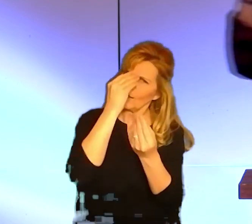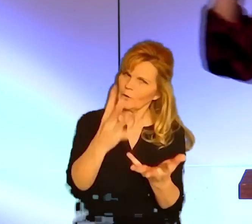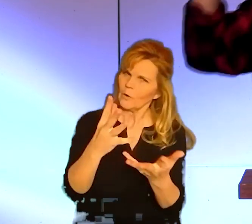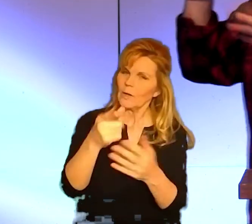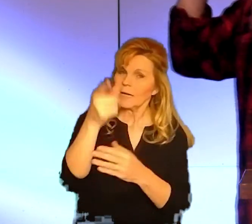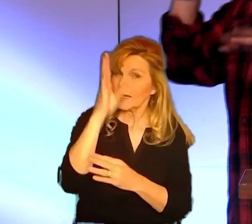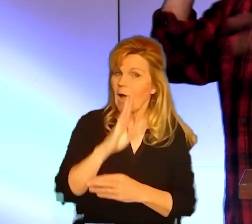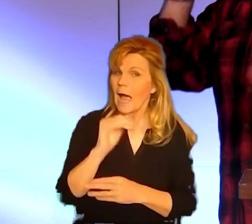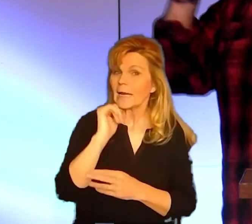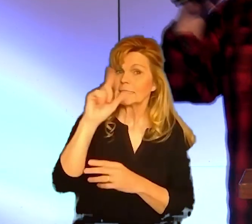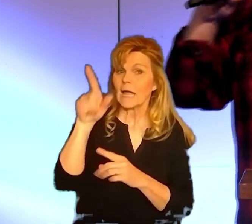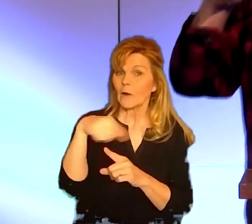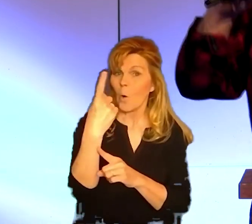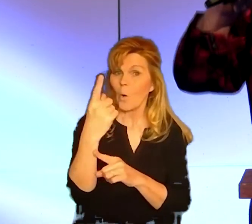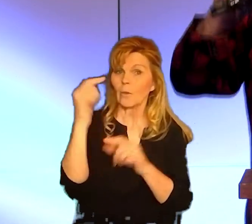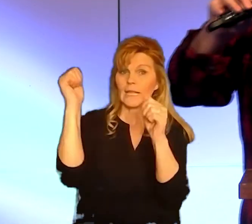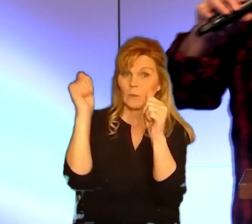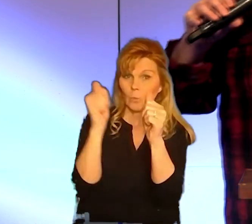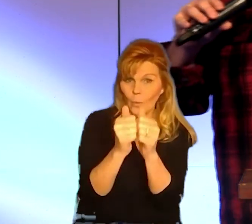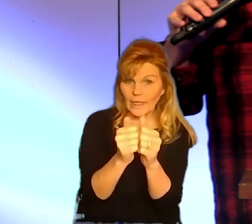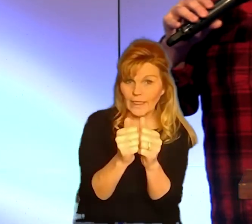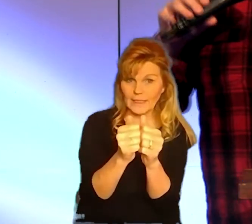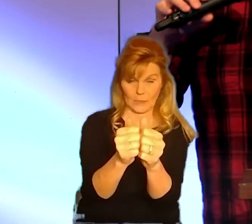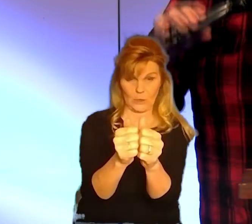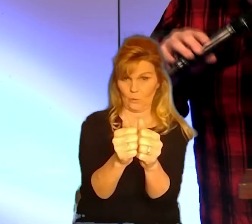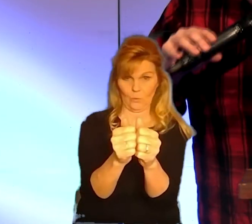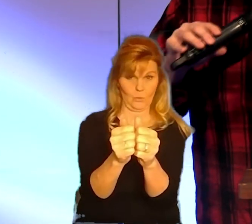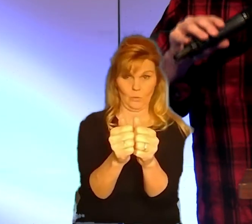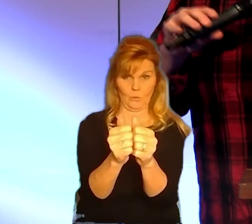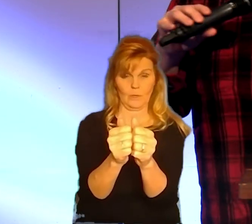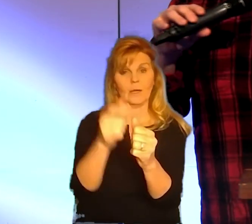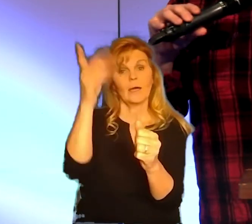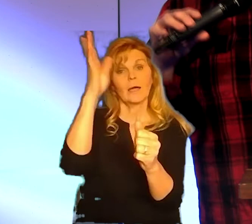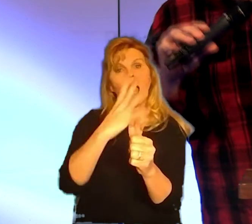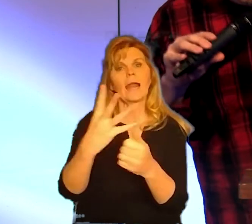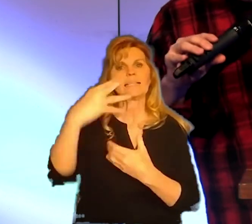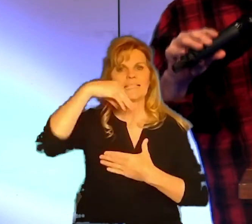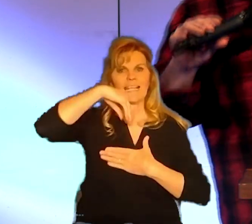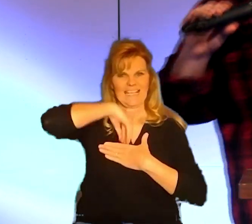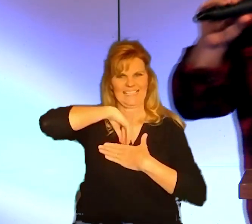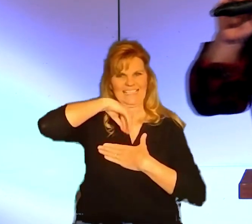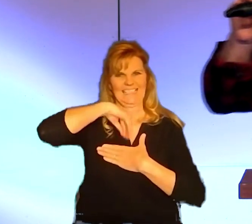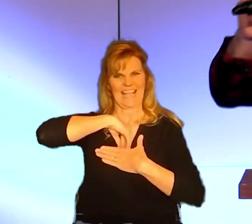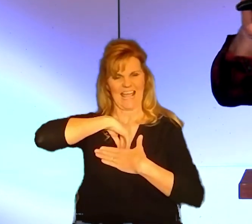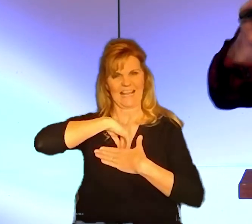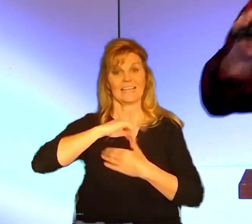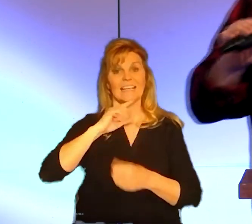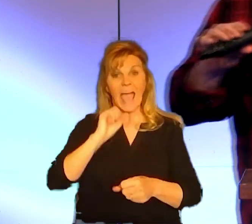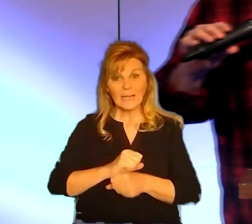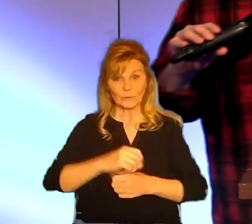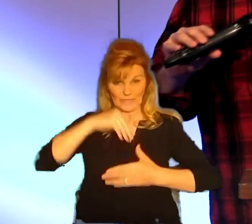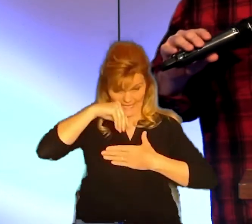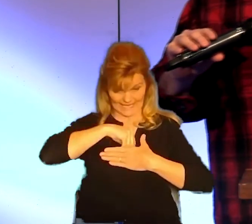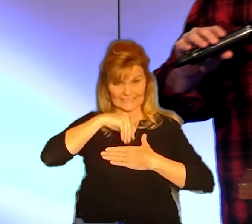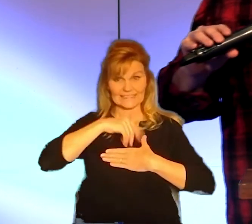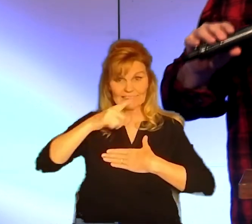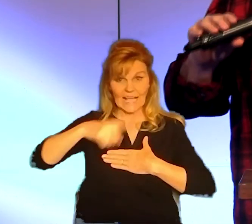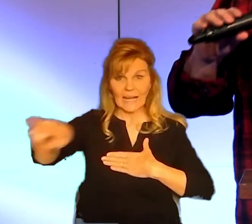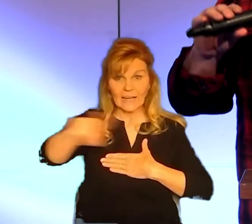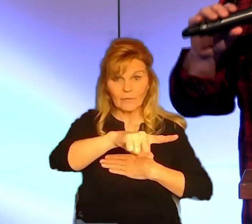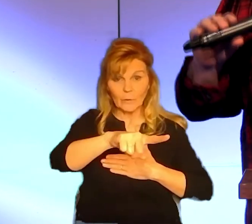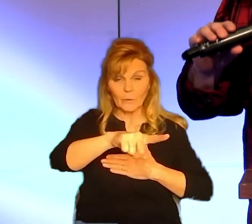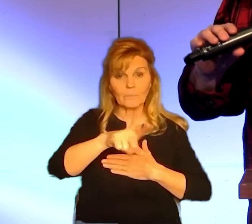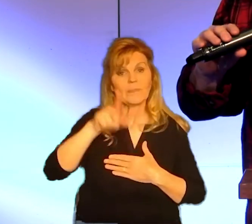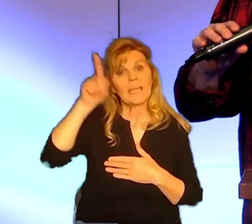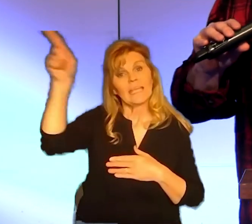God's not just with you. He's in you. He's inside you. The Spirit of God lives in you. He's